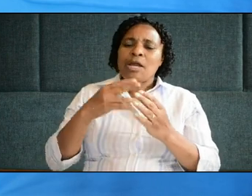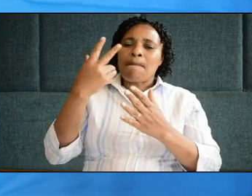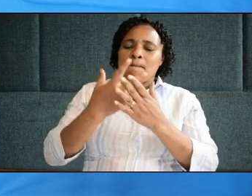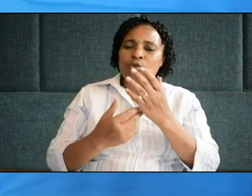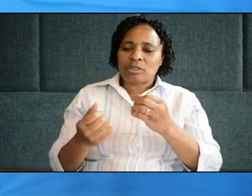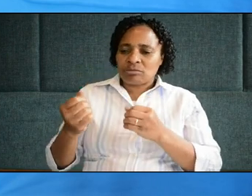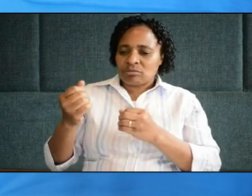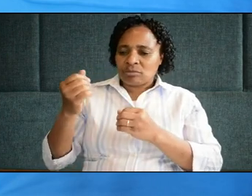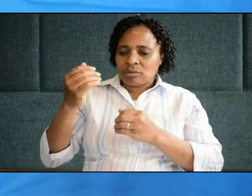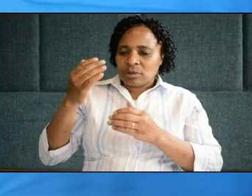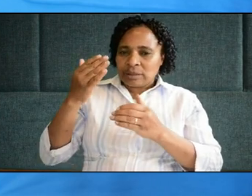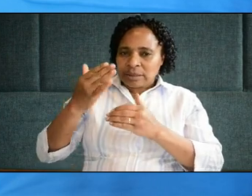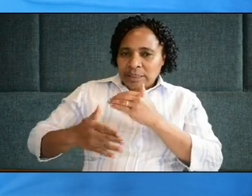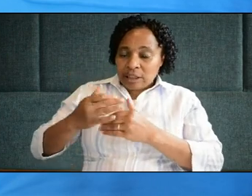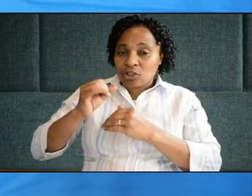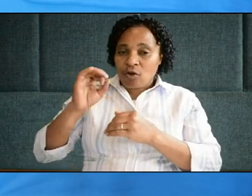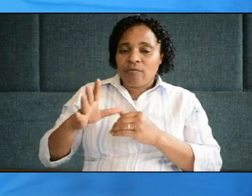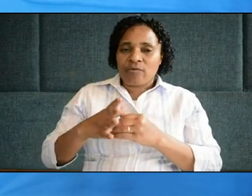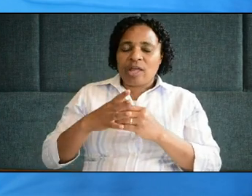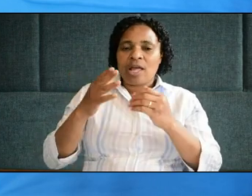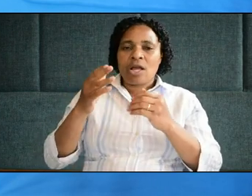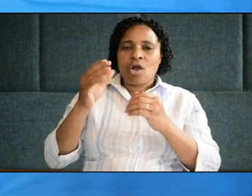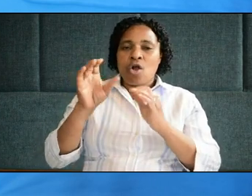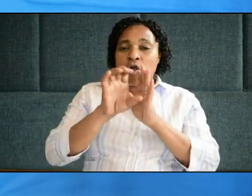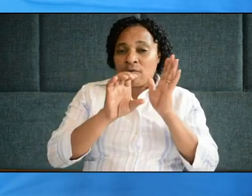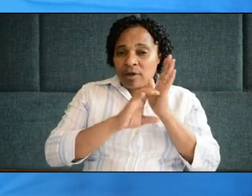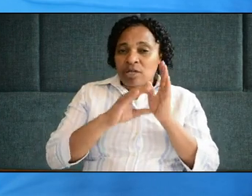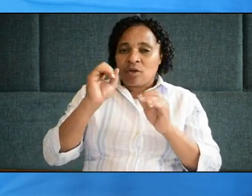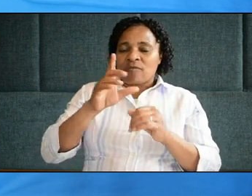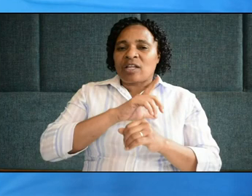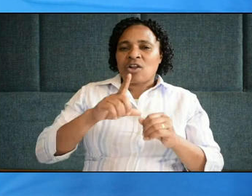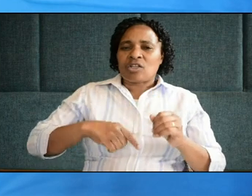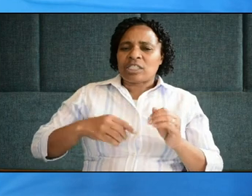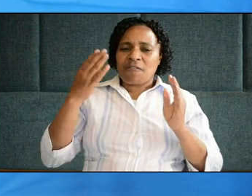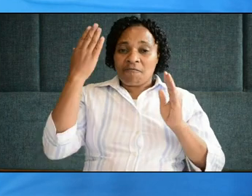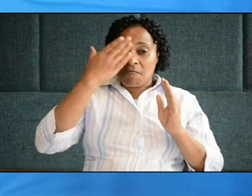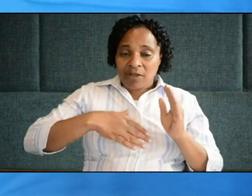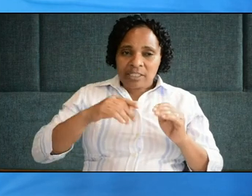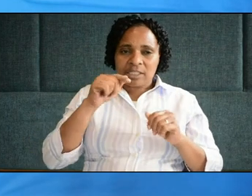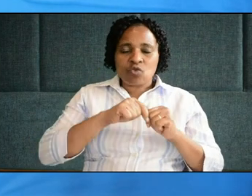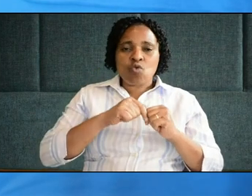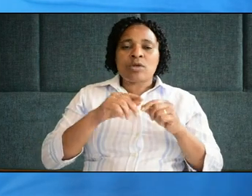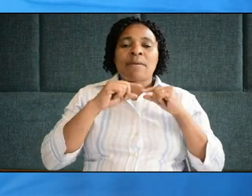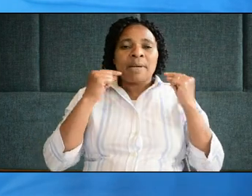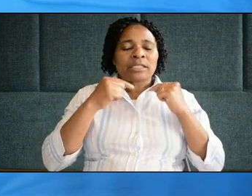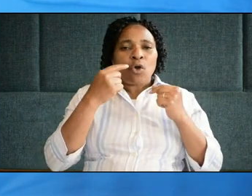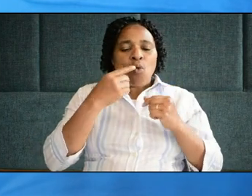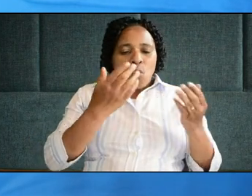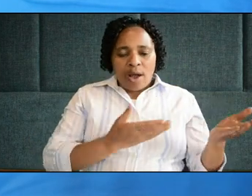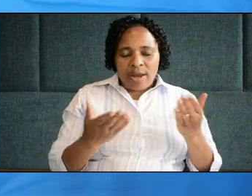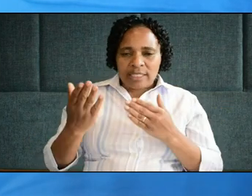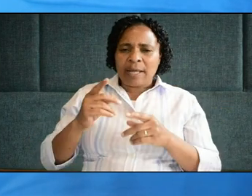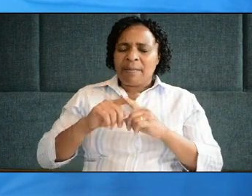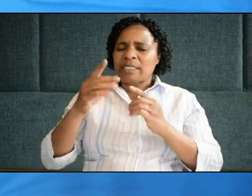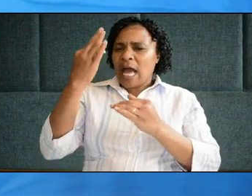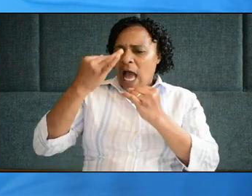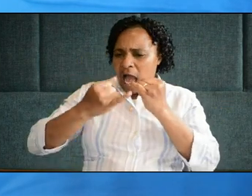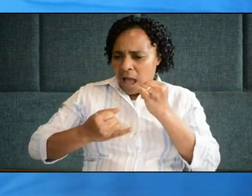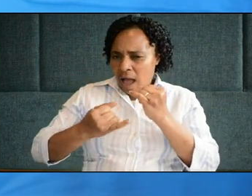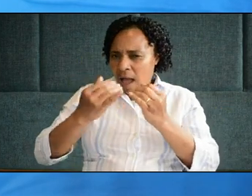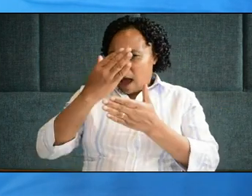of the ark of the covenant of the Lord, facing the Levitical priests who carried it. Half of the people